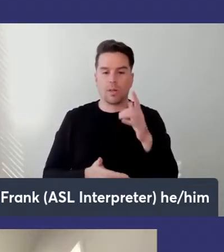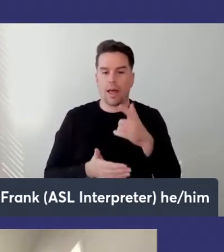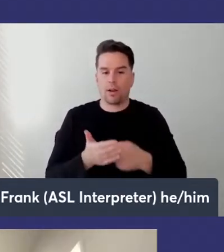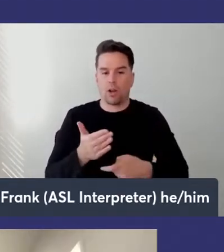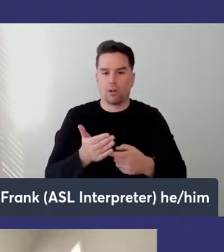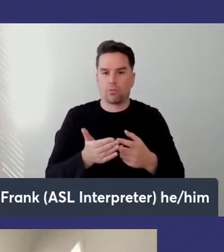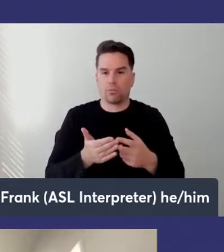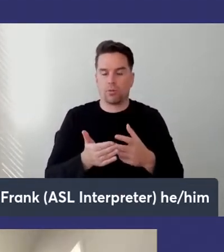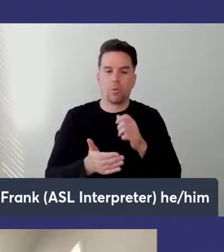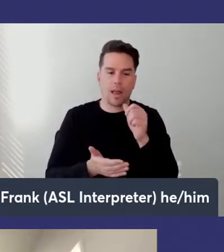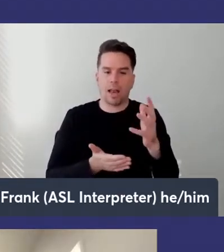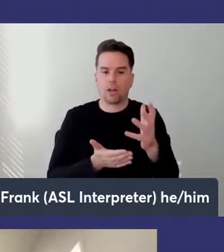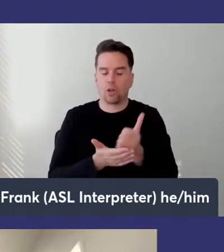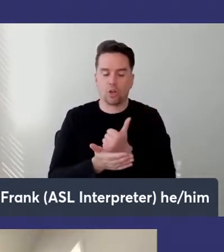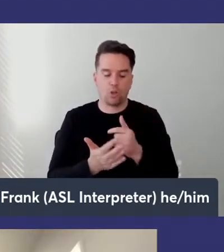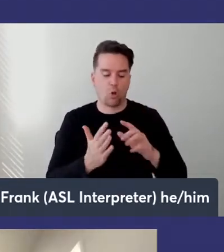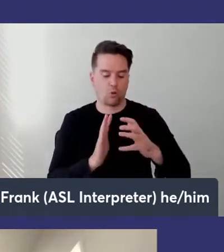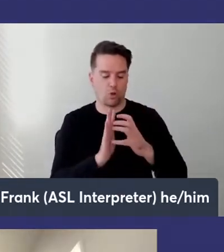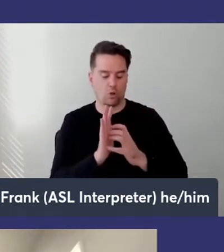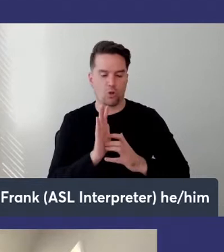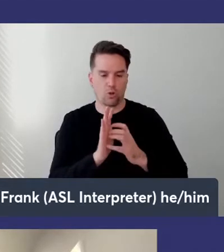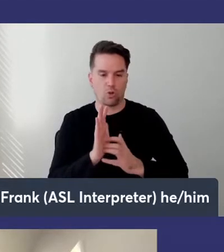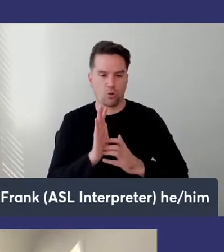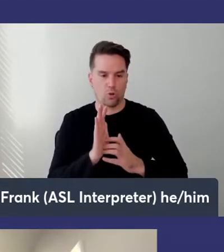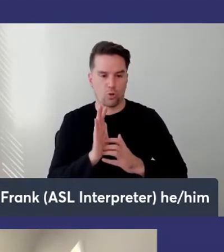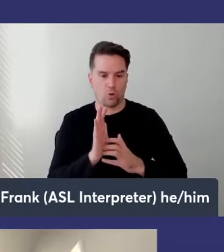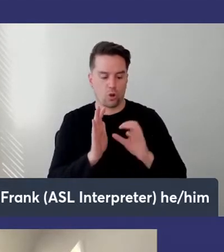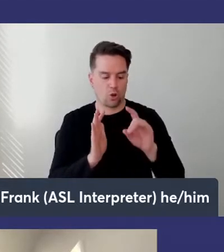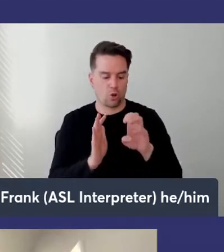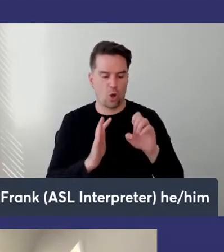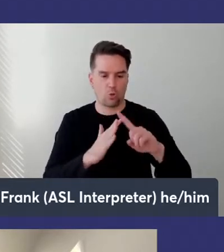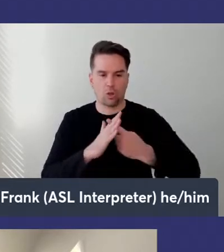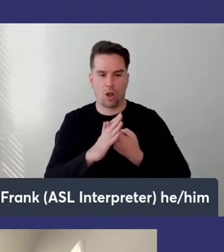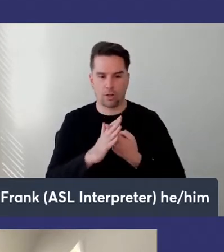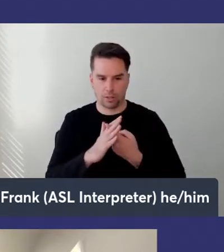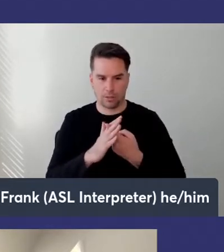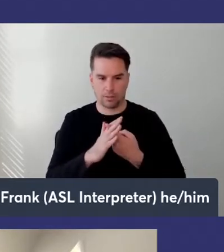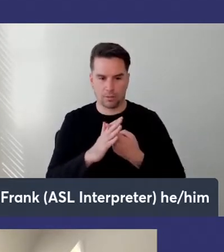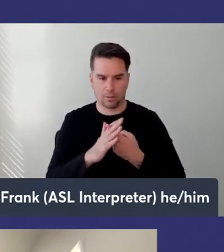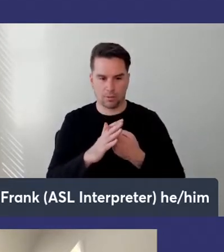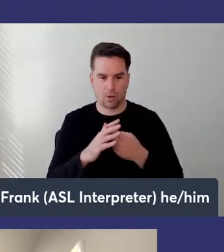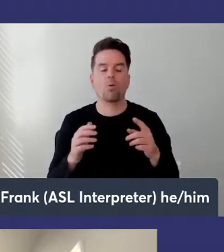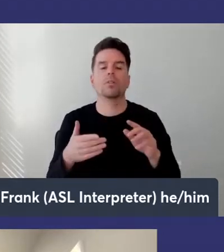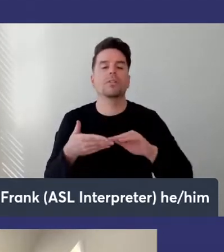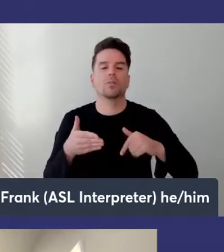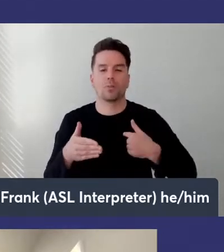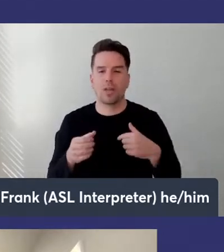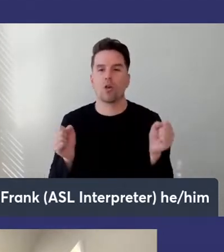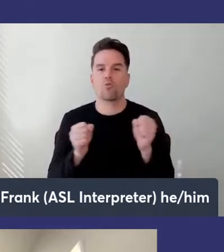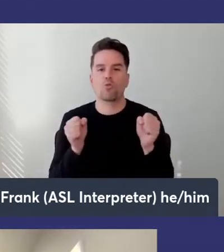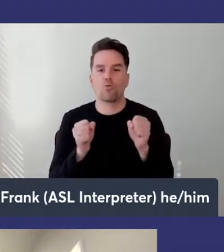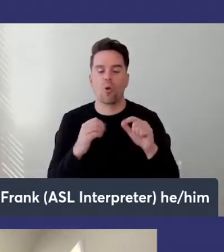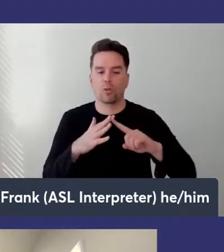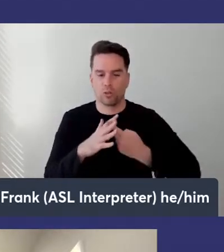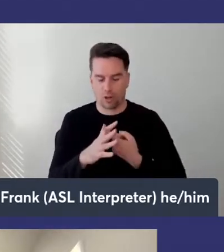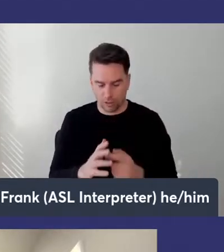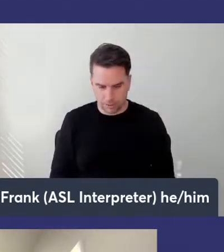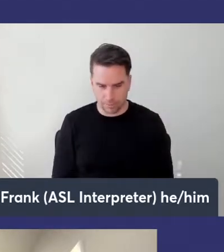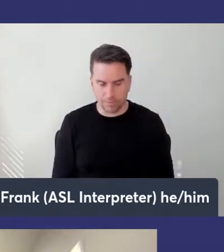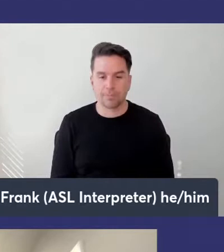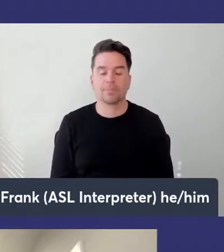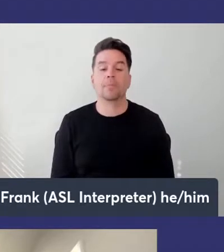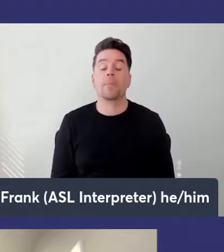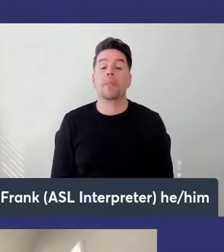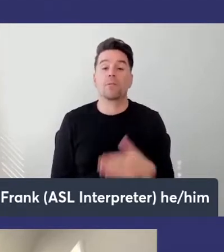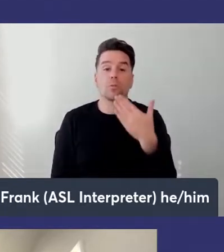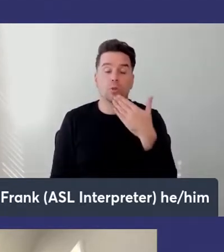cold starts that you would otherwise incur because we are dynamically loading those models. So yeah, I mean it's a good way to strike balance between